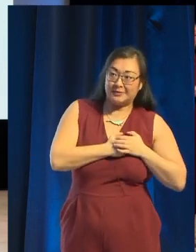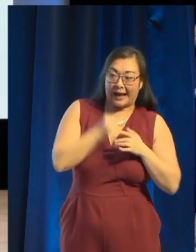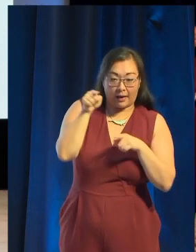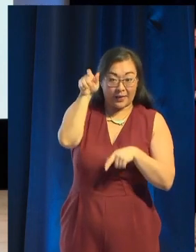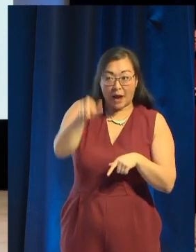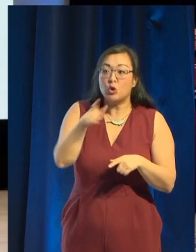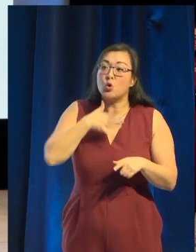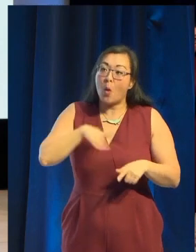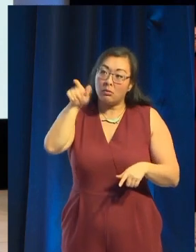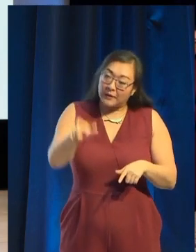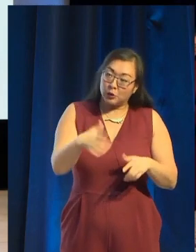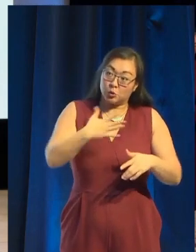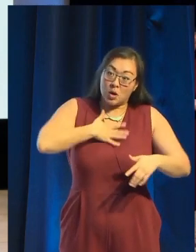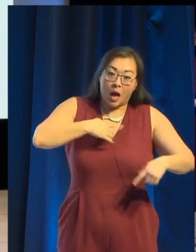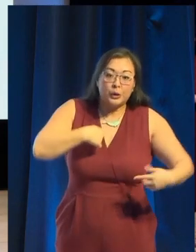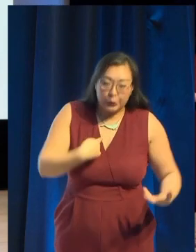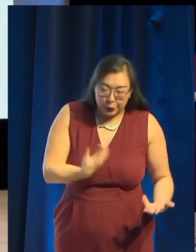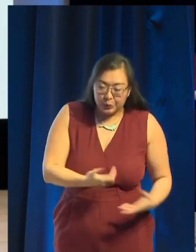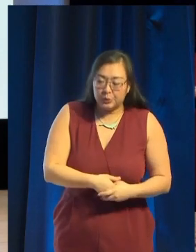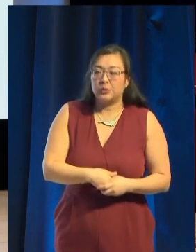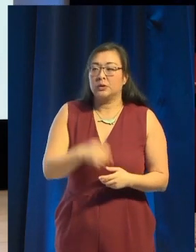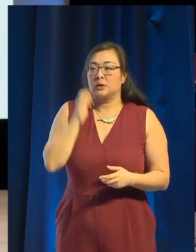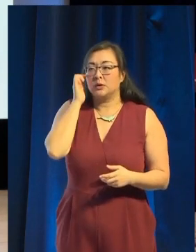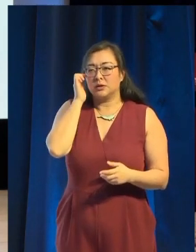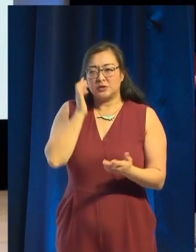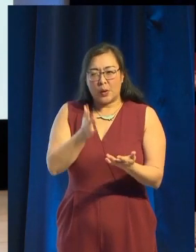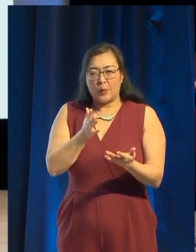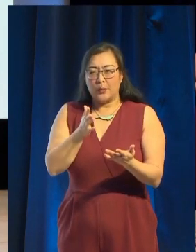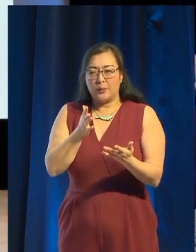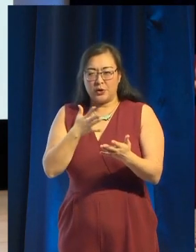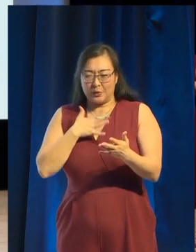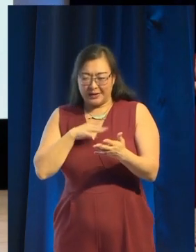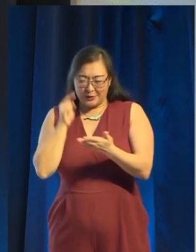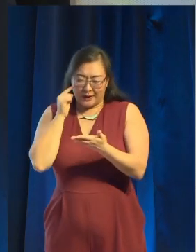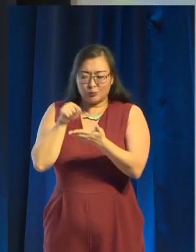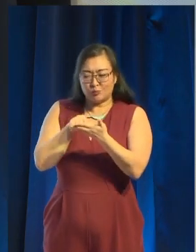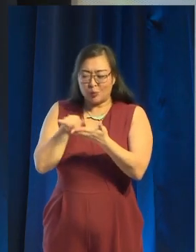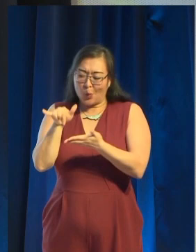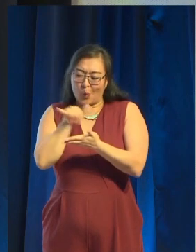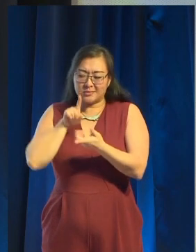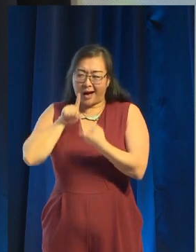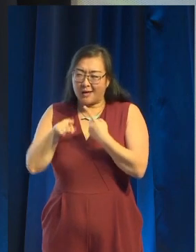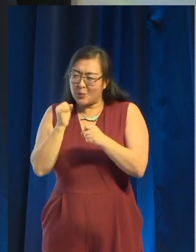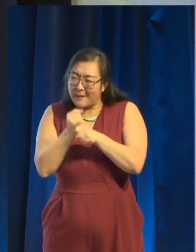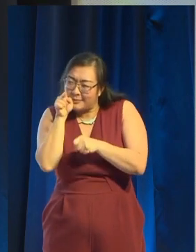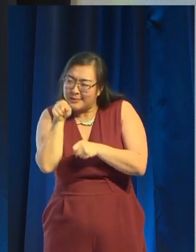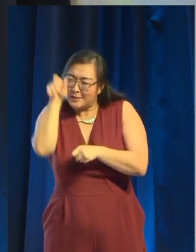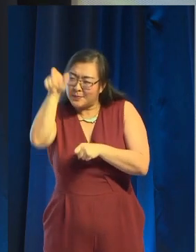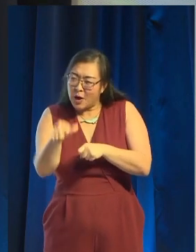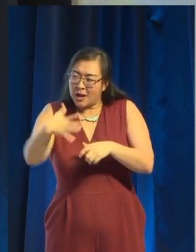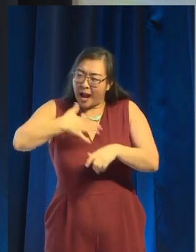that you'll choose the answer that you think will make him like you the most.